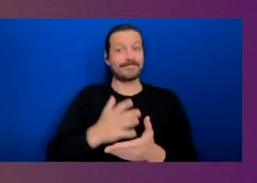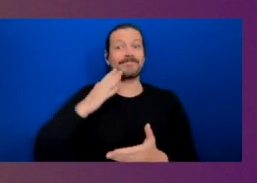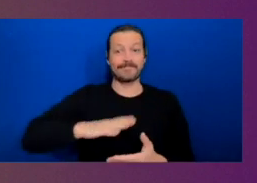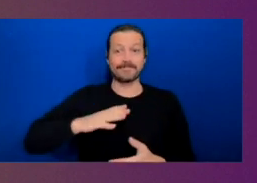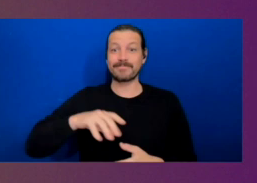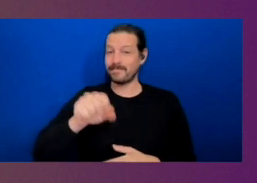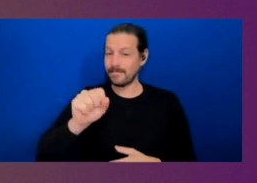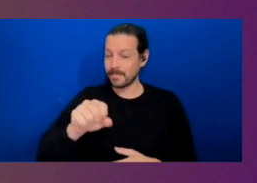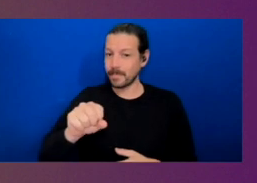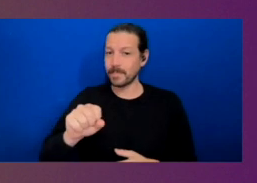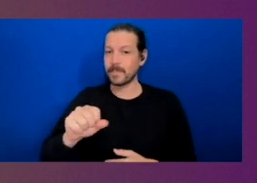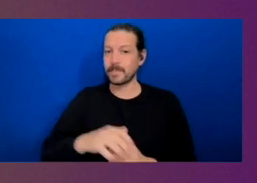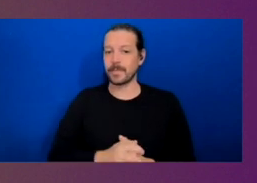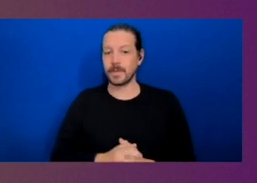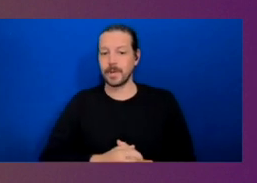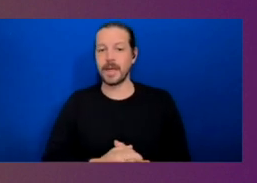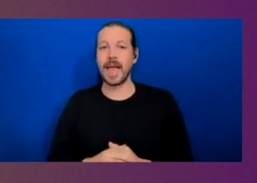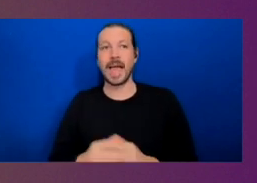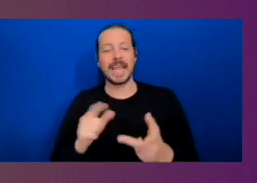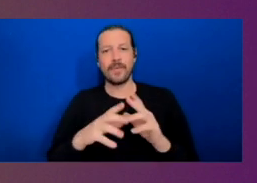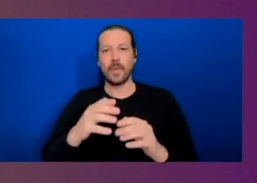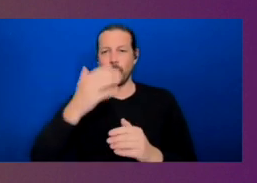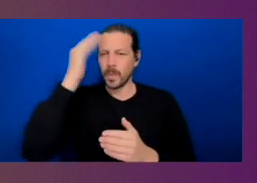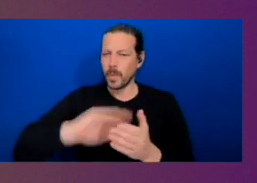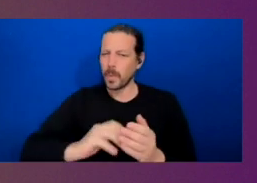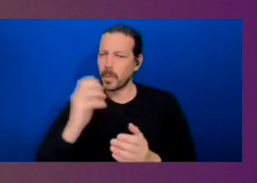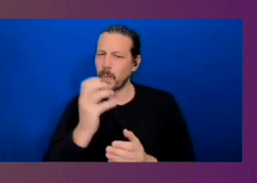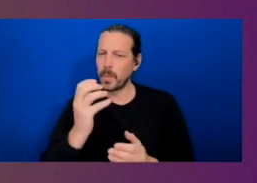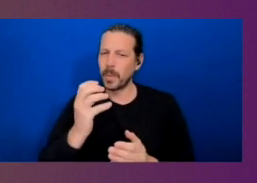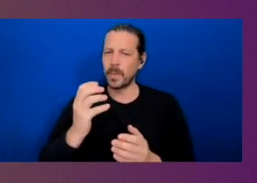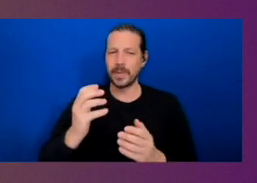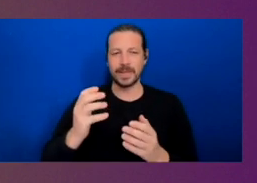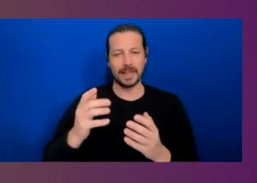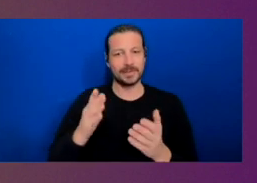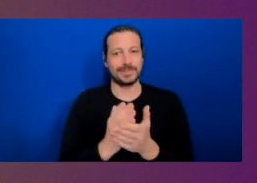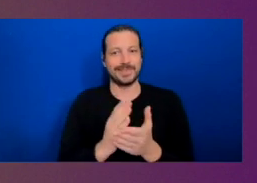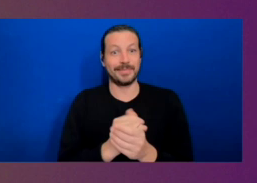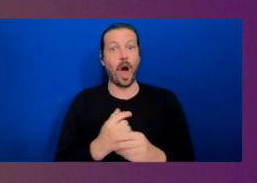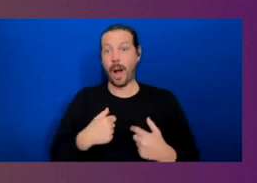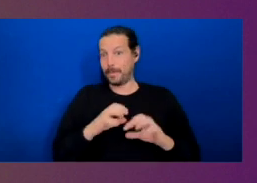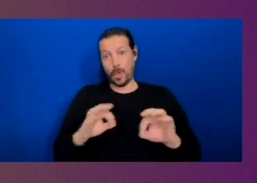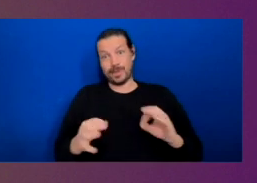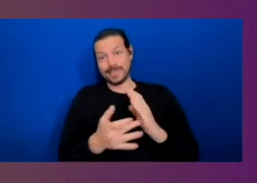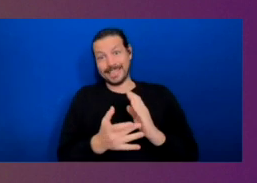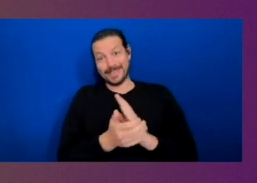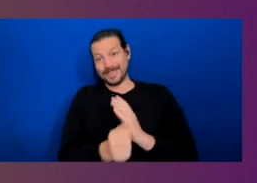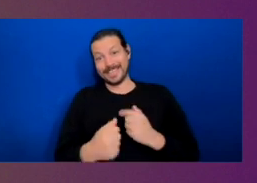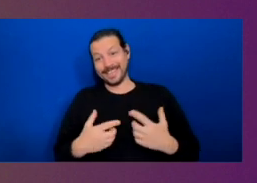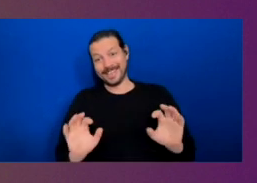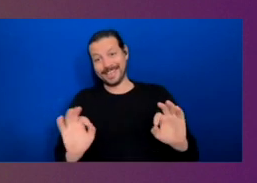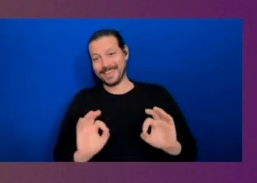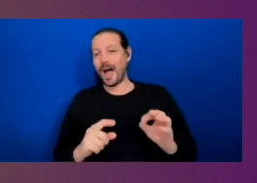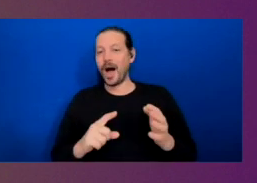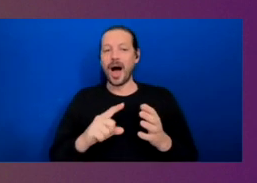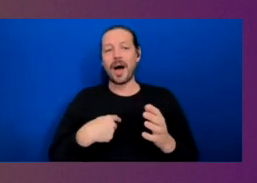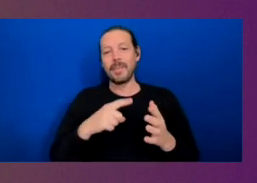high technical expertise is a delight to work with. That's not me, by the way. I'm one of those enablers. But it's